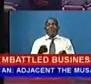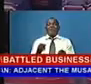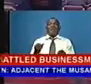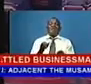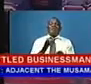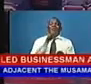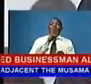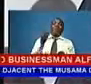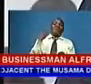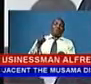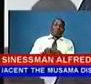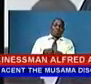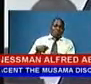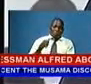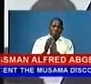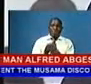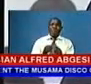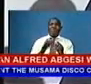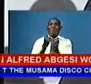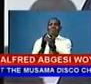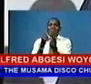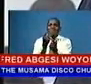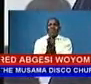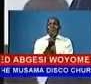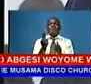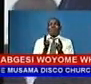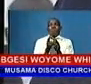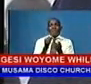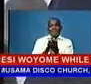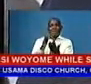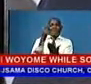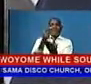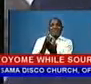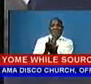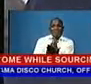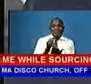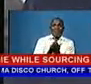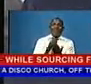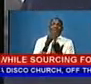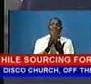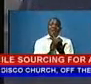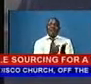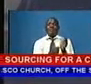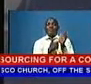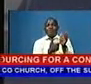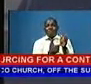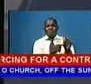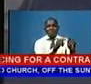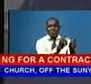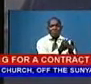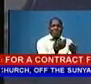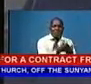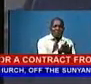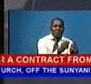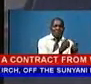point. We talked of recategorization. This is a list which shows the new category and